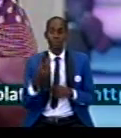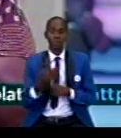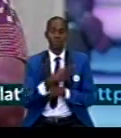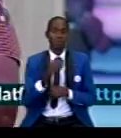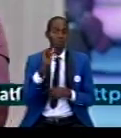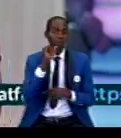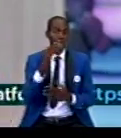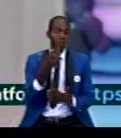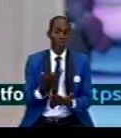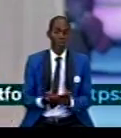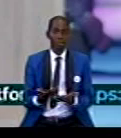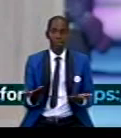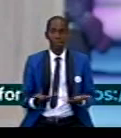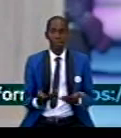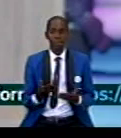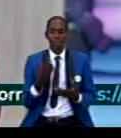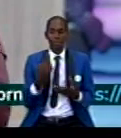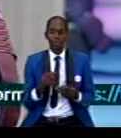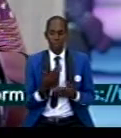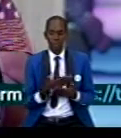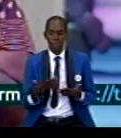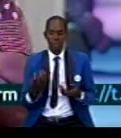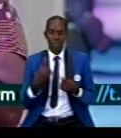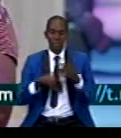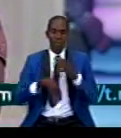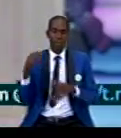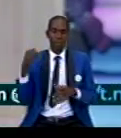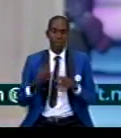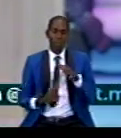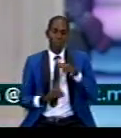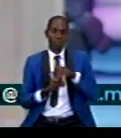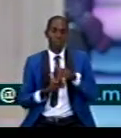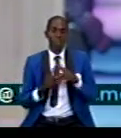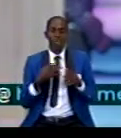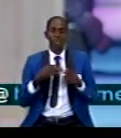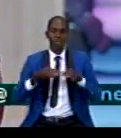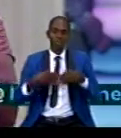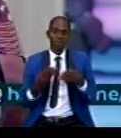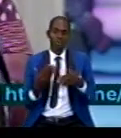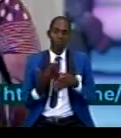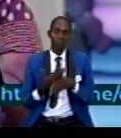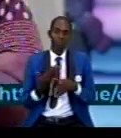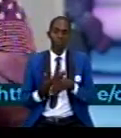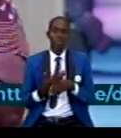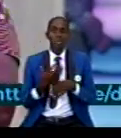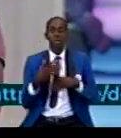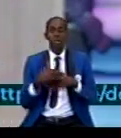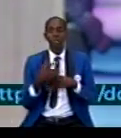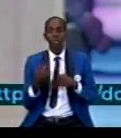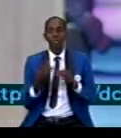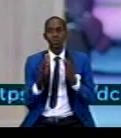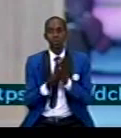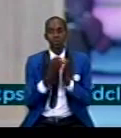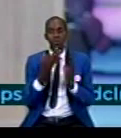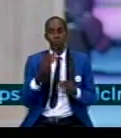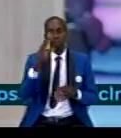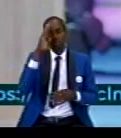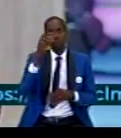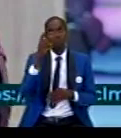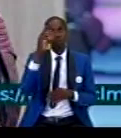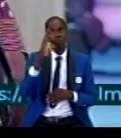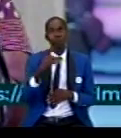me. After the prayer of our daddy in the Lord, he said we should lay hand on wherever that is paining